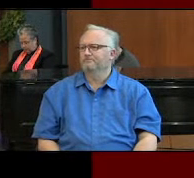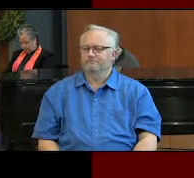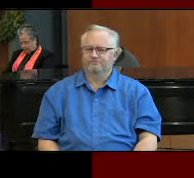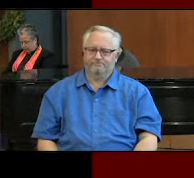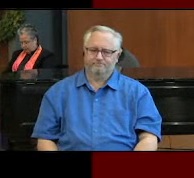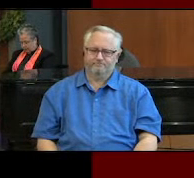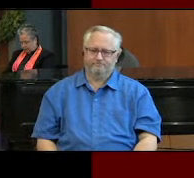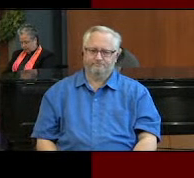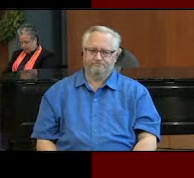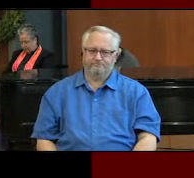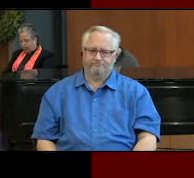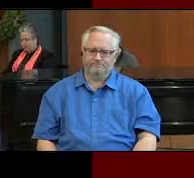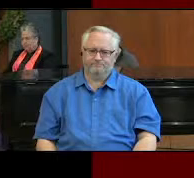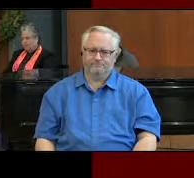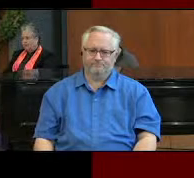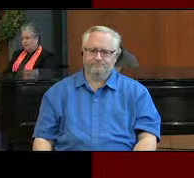caja.